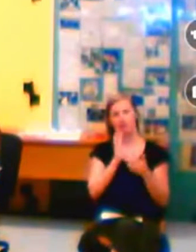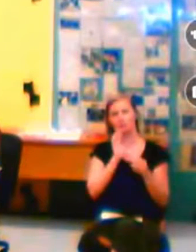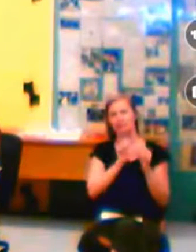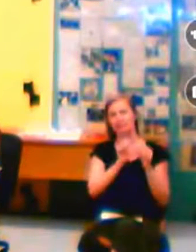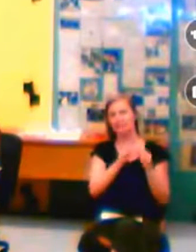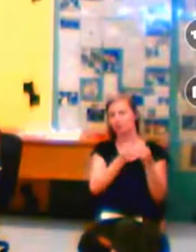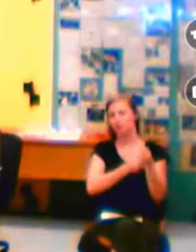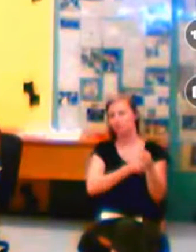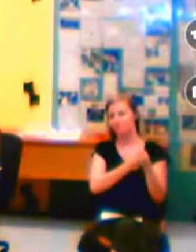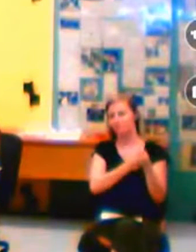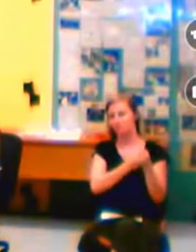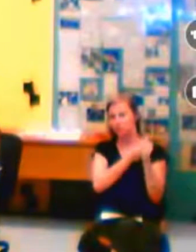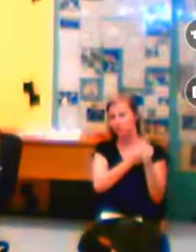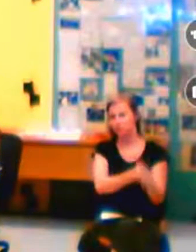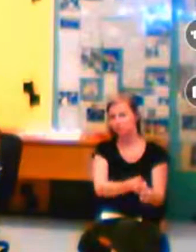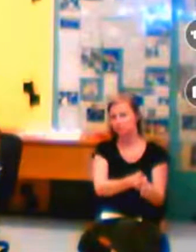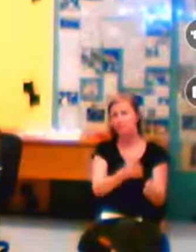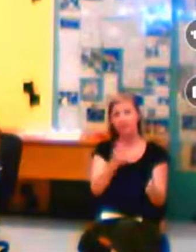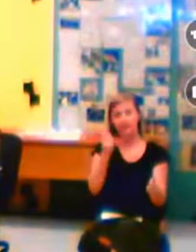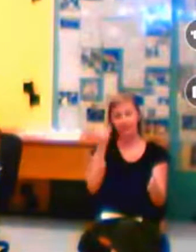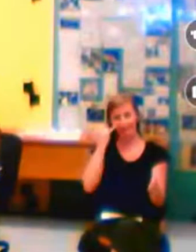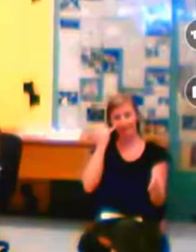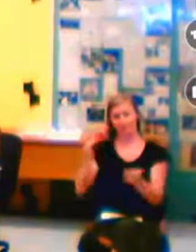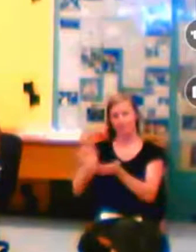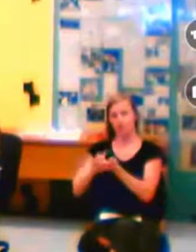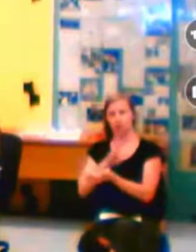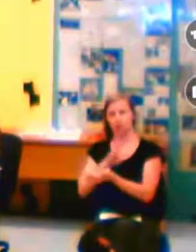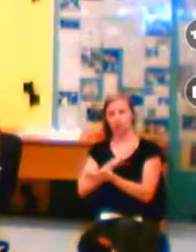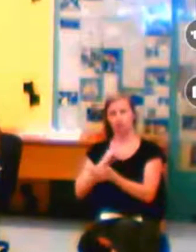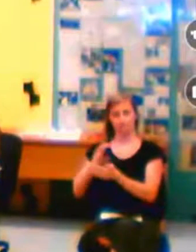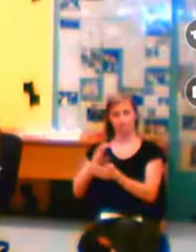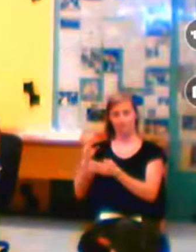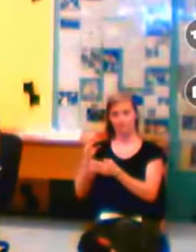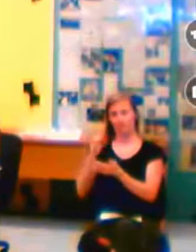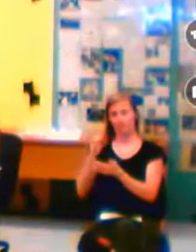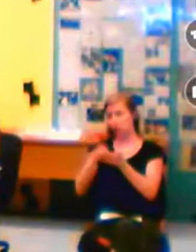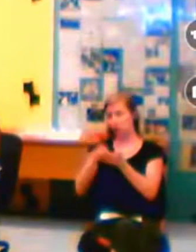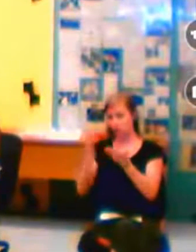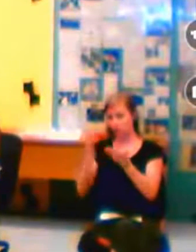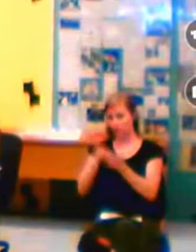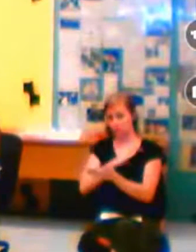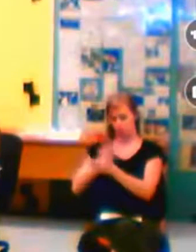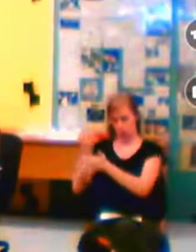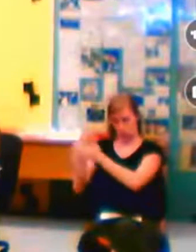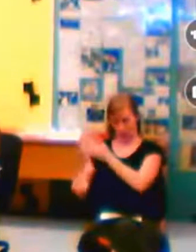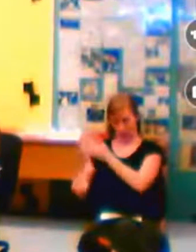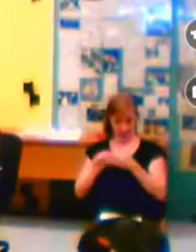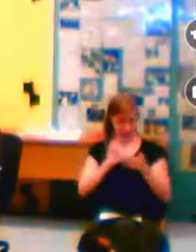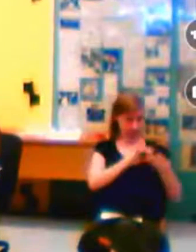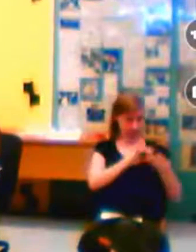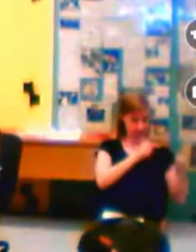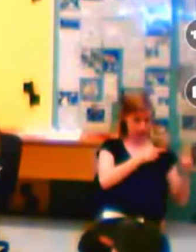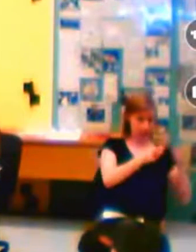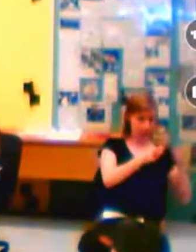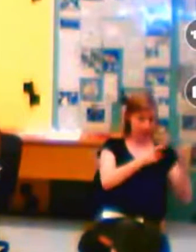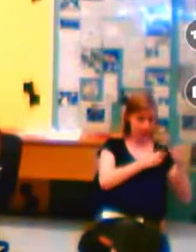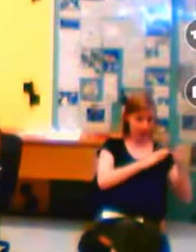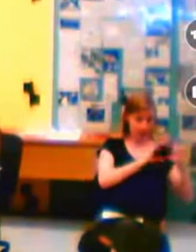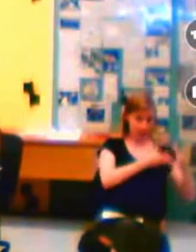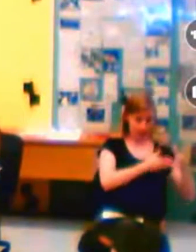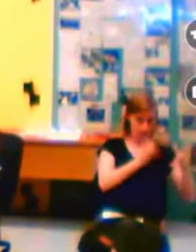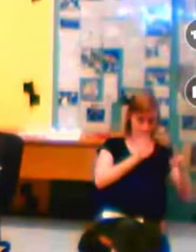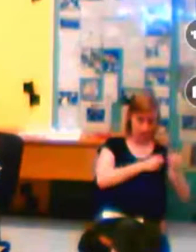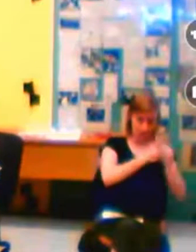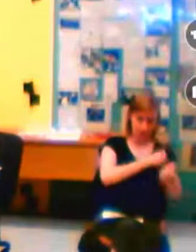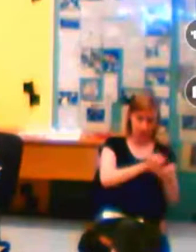and Treatment. I always want to say testing, but treatment. And so the question is, how would that be continue